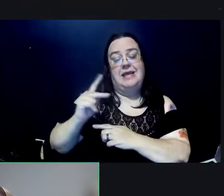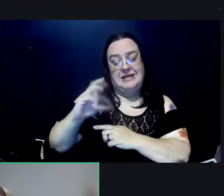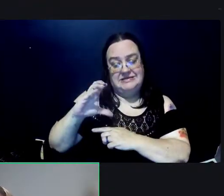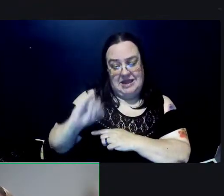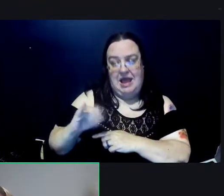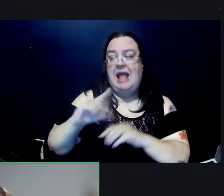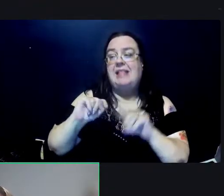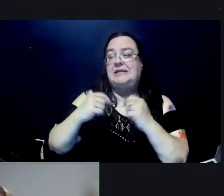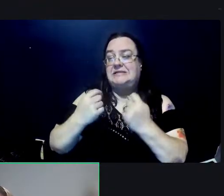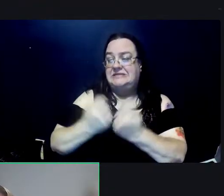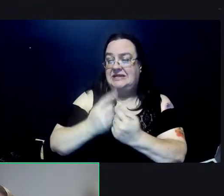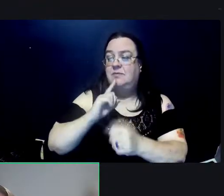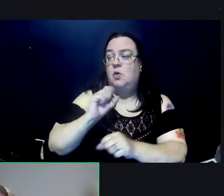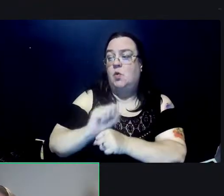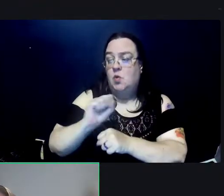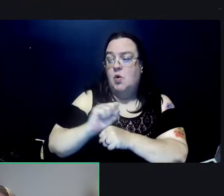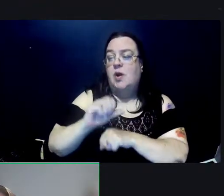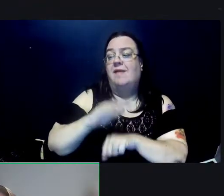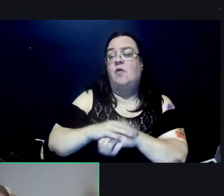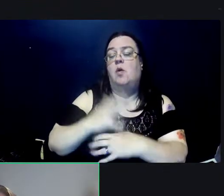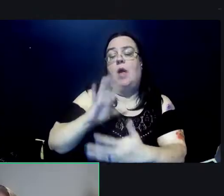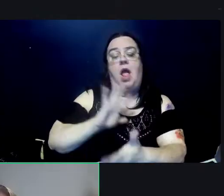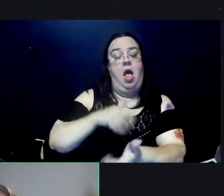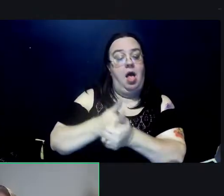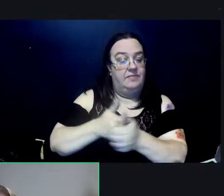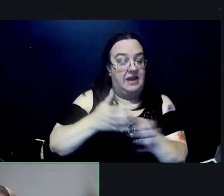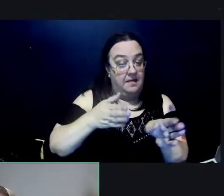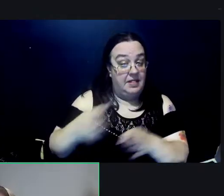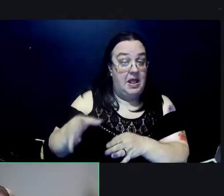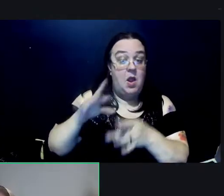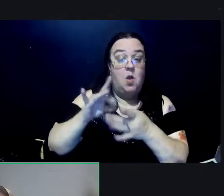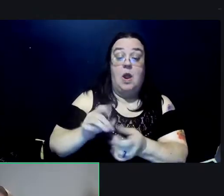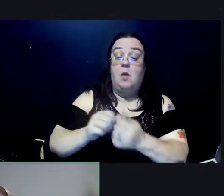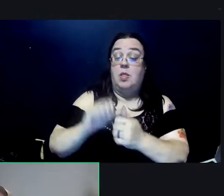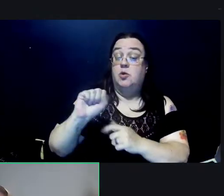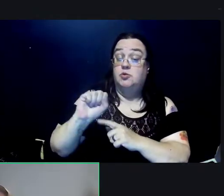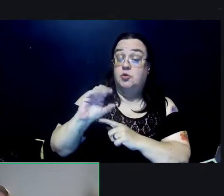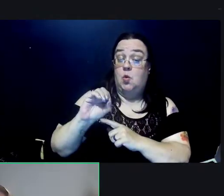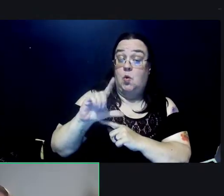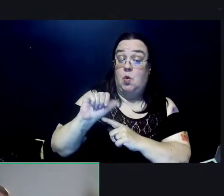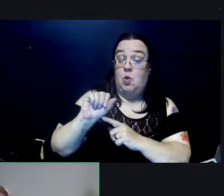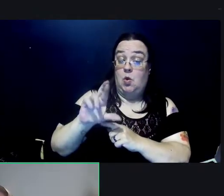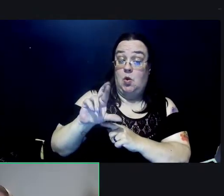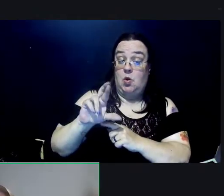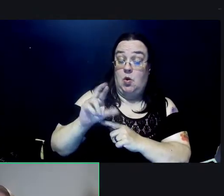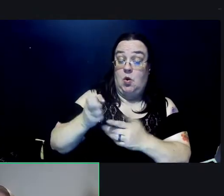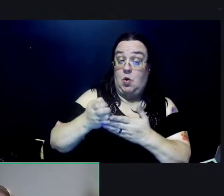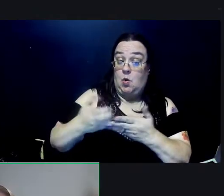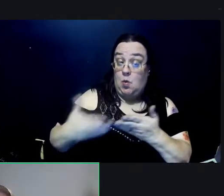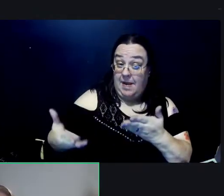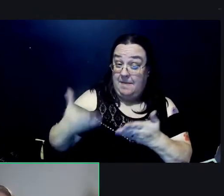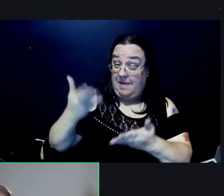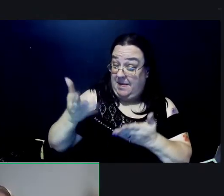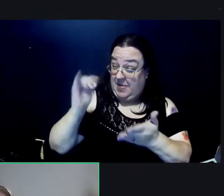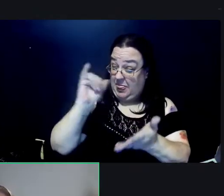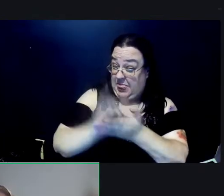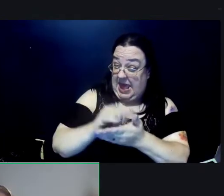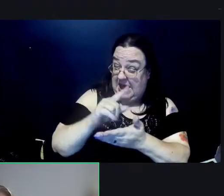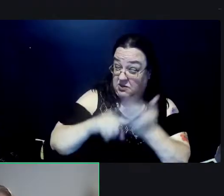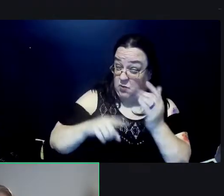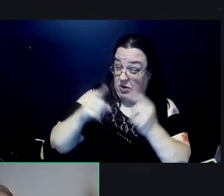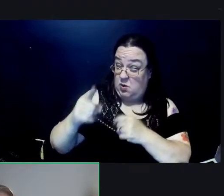working for to update the plans regarding the solar equipment. So maybe that's what that's referring